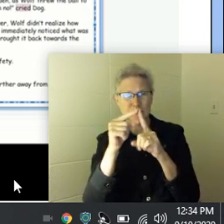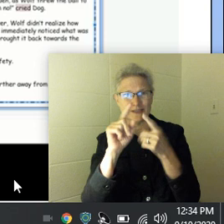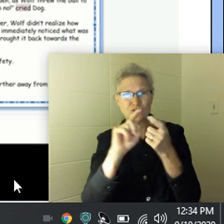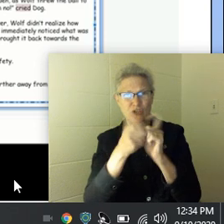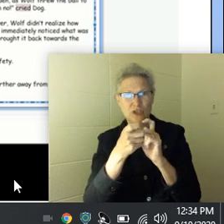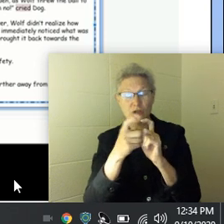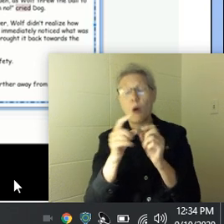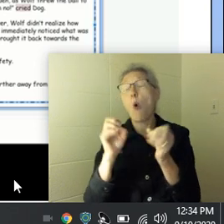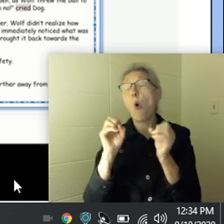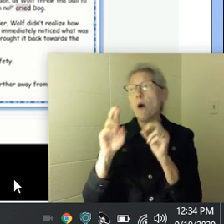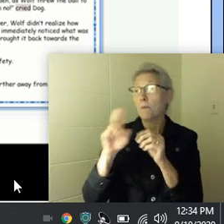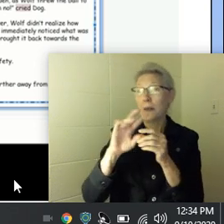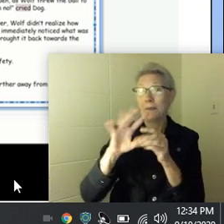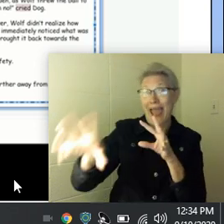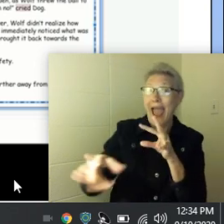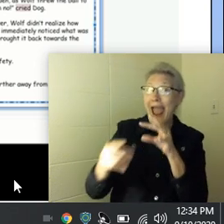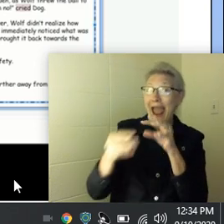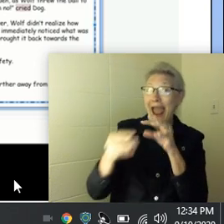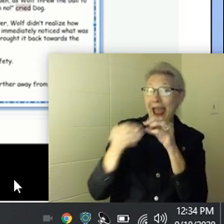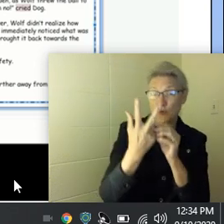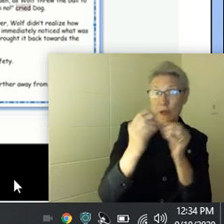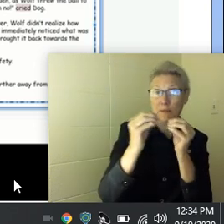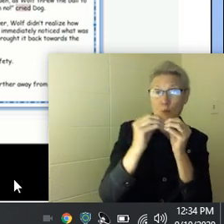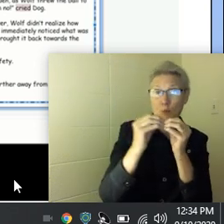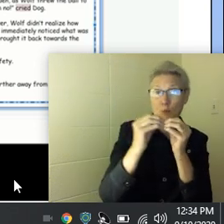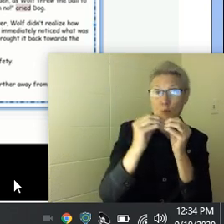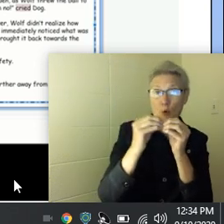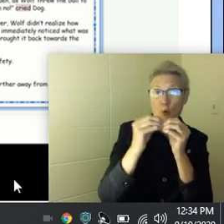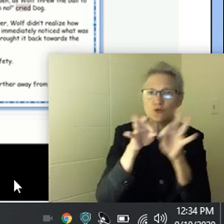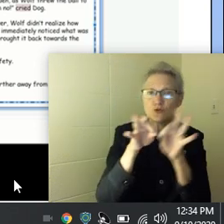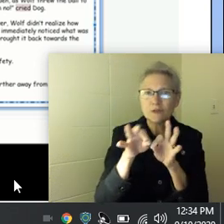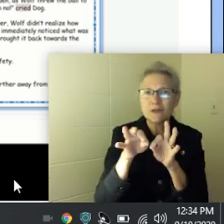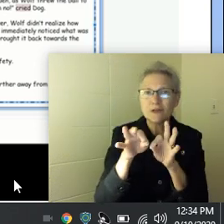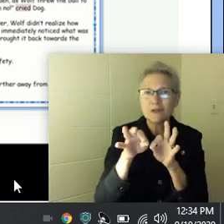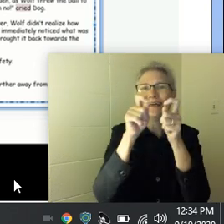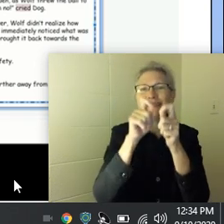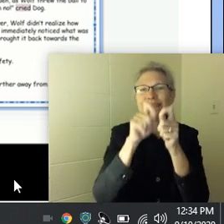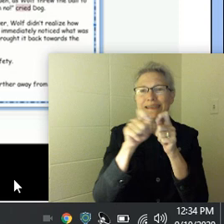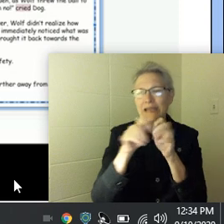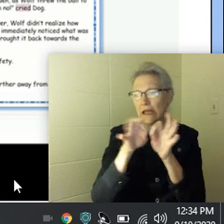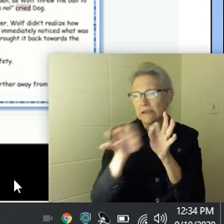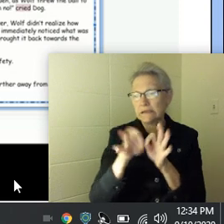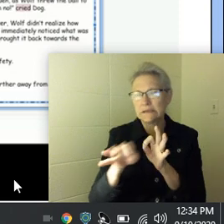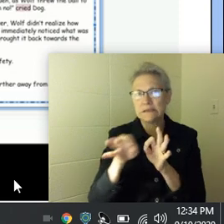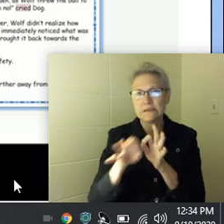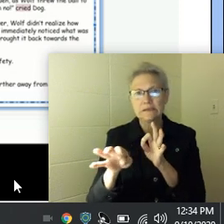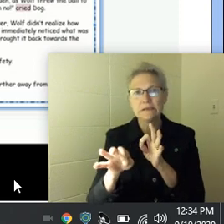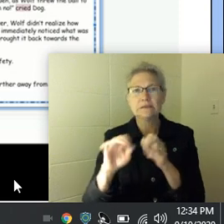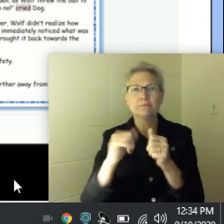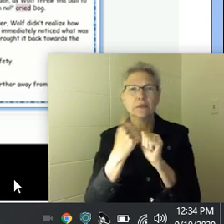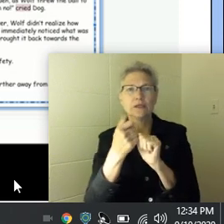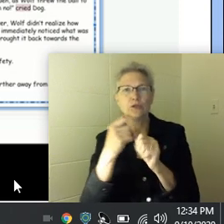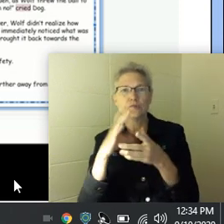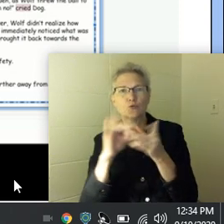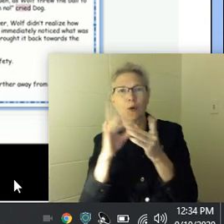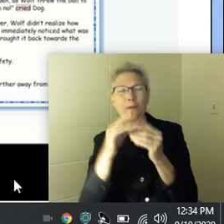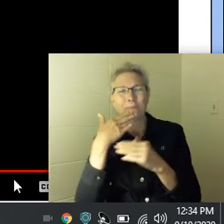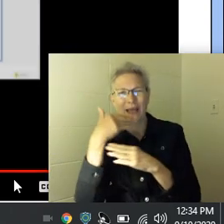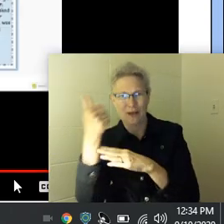more, descriptive details just to make your story even better and enhance it a bit.